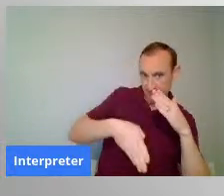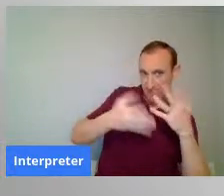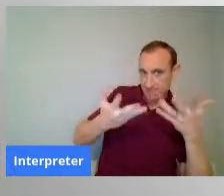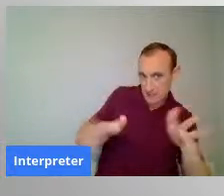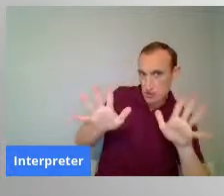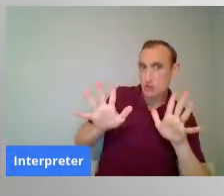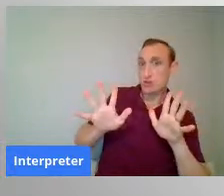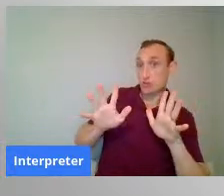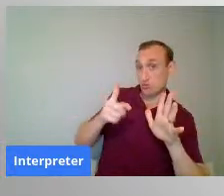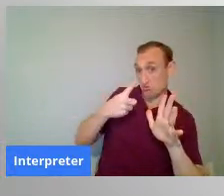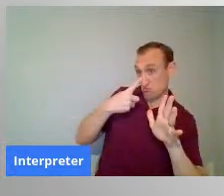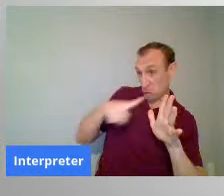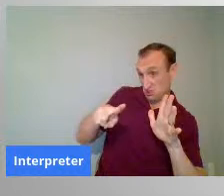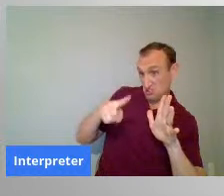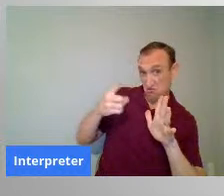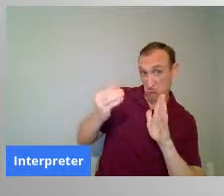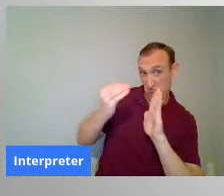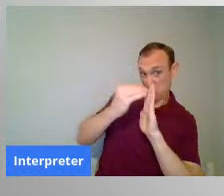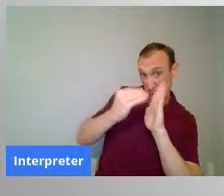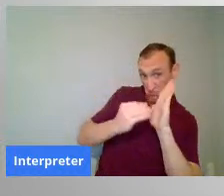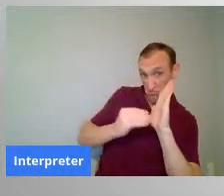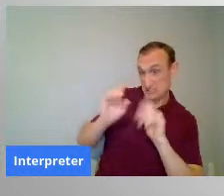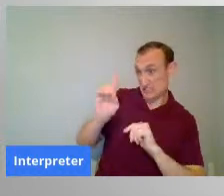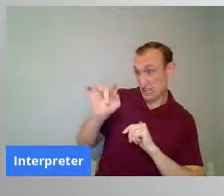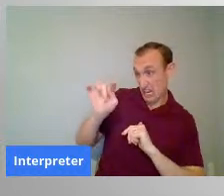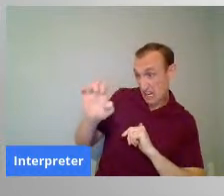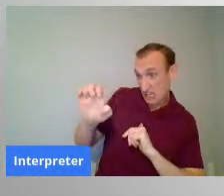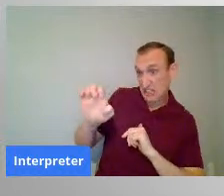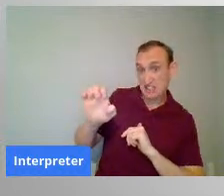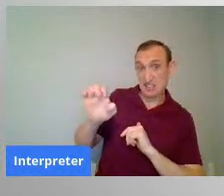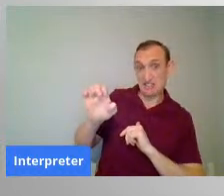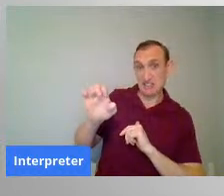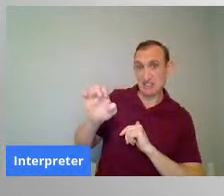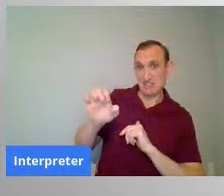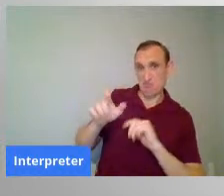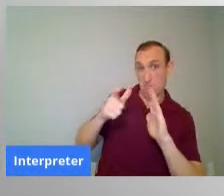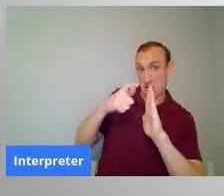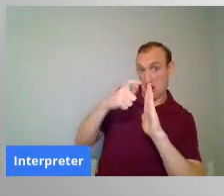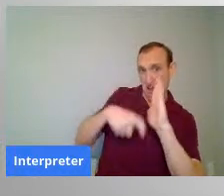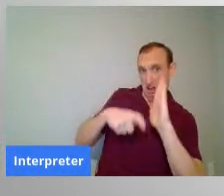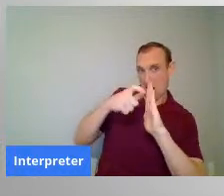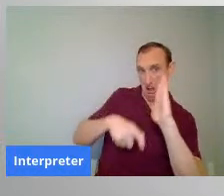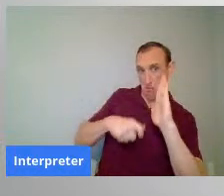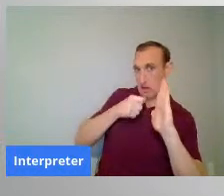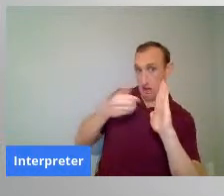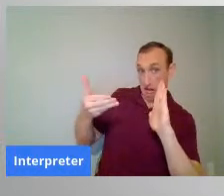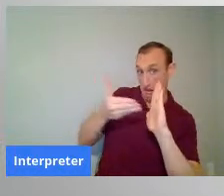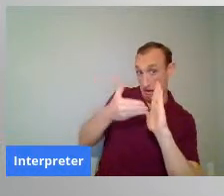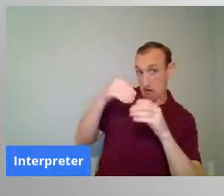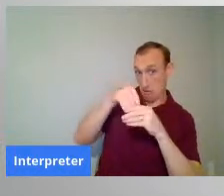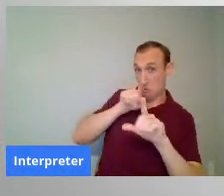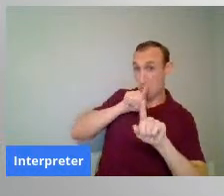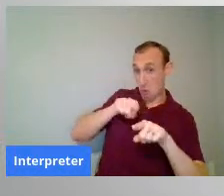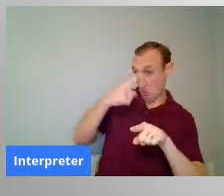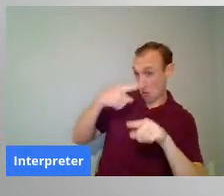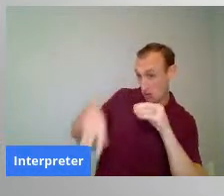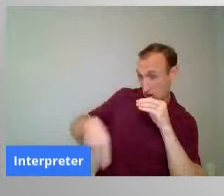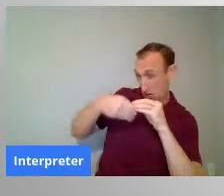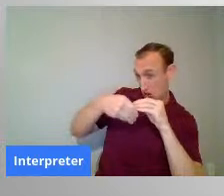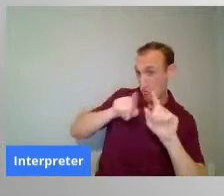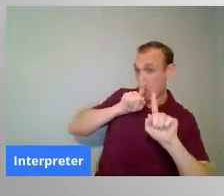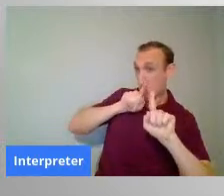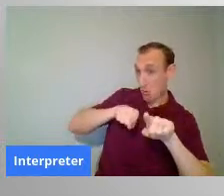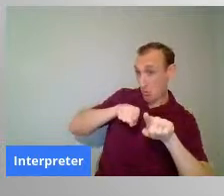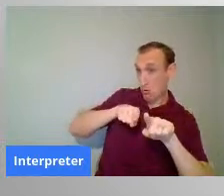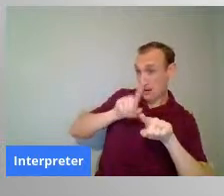to give that a bit of a perspective, because maybe that's just a column that's not being printed out in the report. Yeah, I think the one